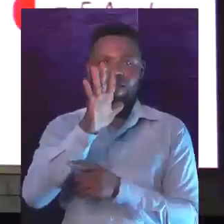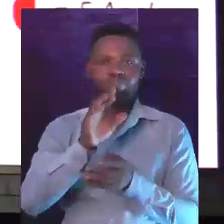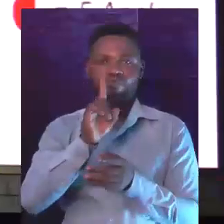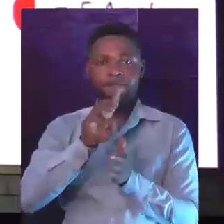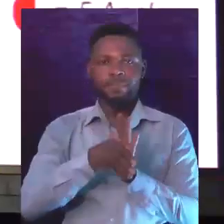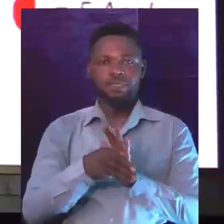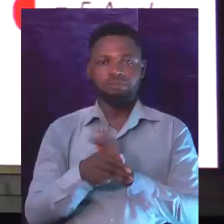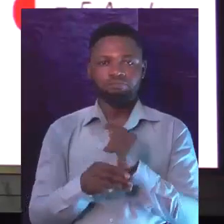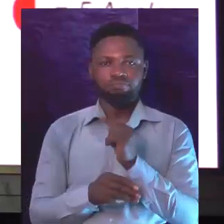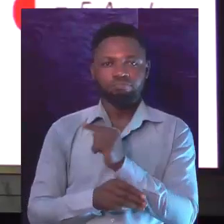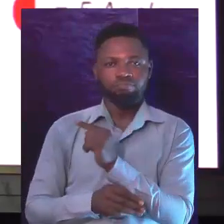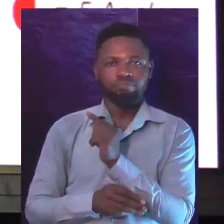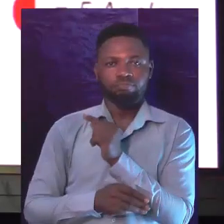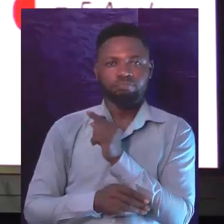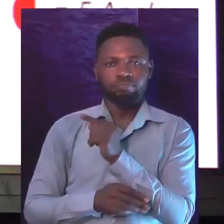Begin.